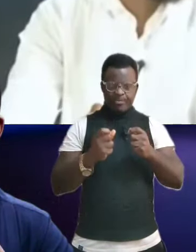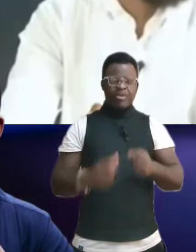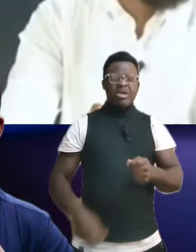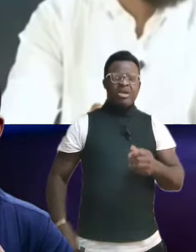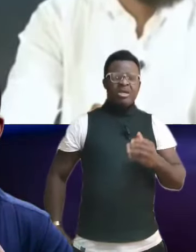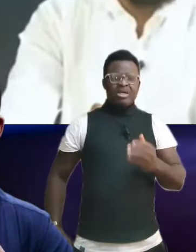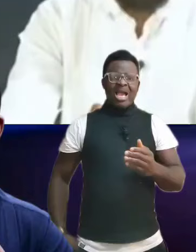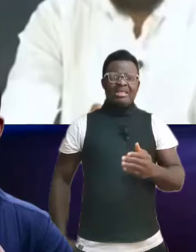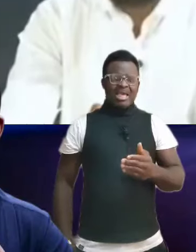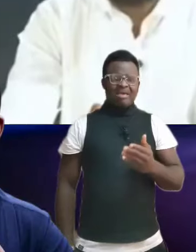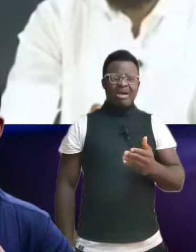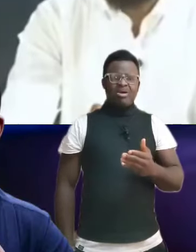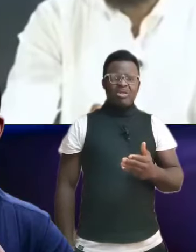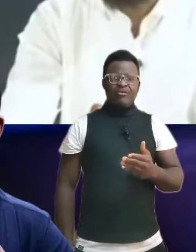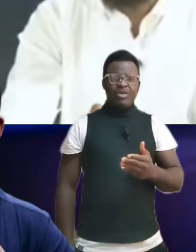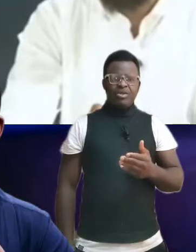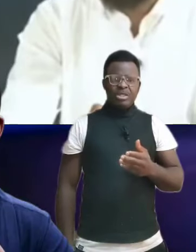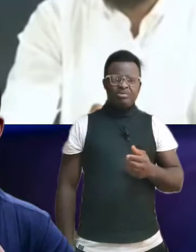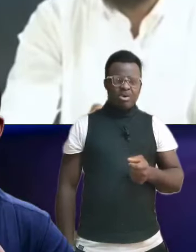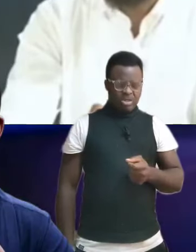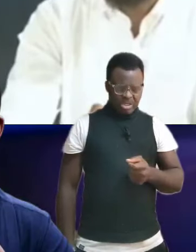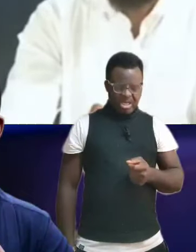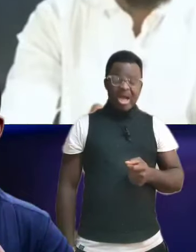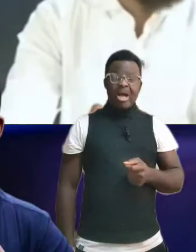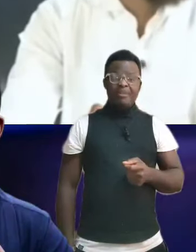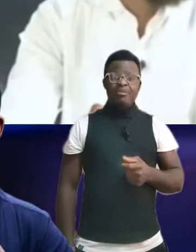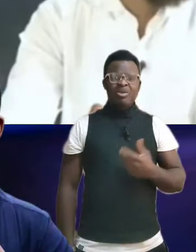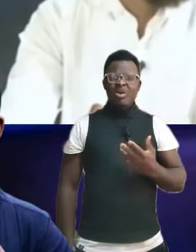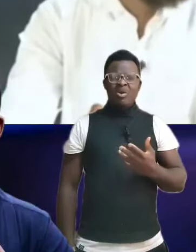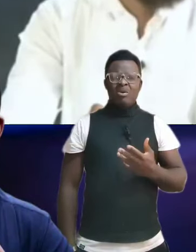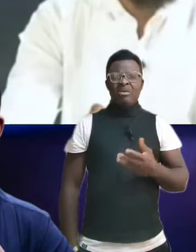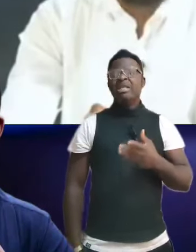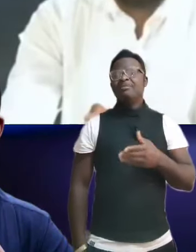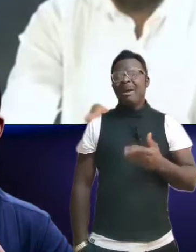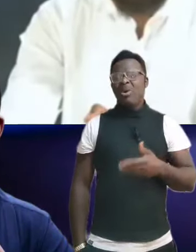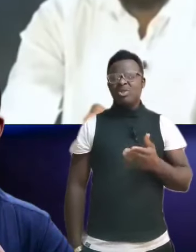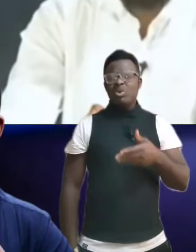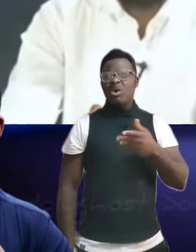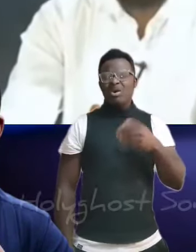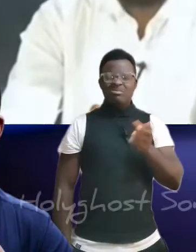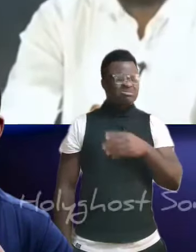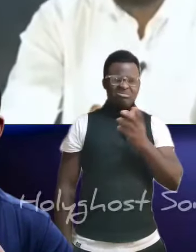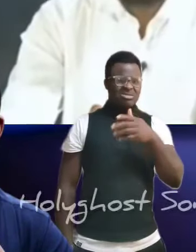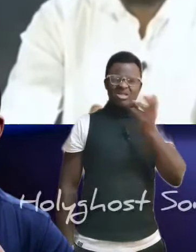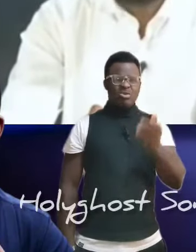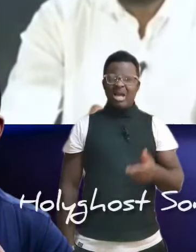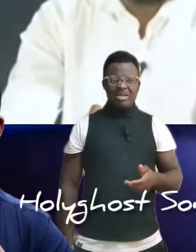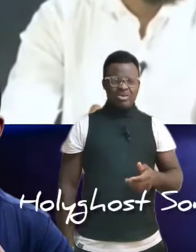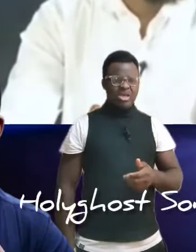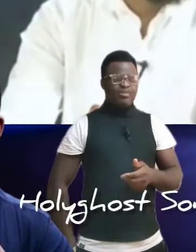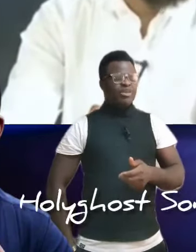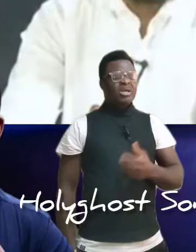of this government. And you ask the question whether the government does not like the kind of protest.